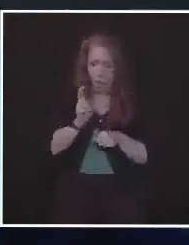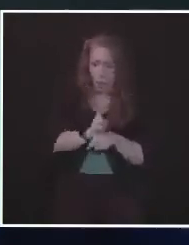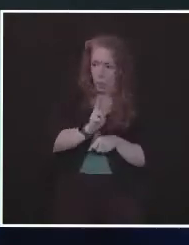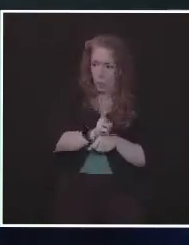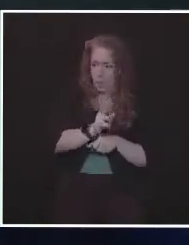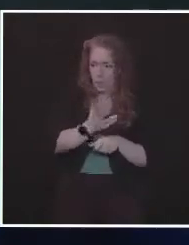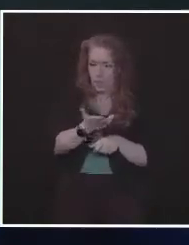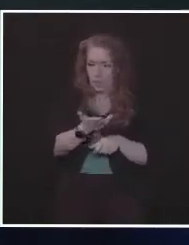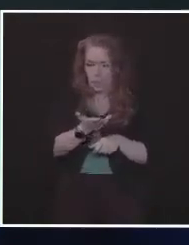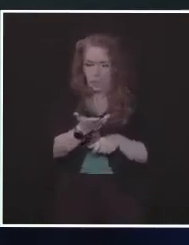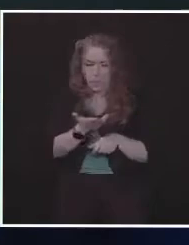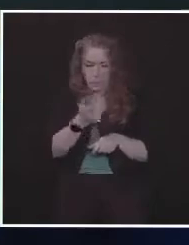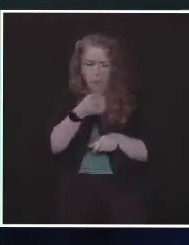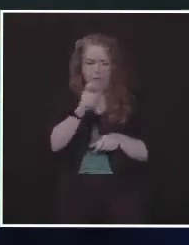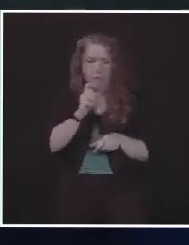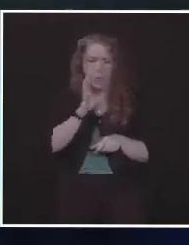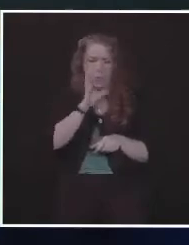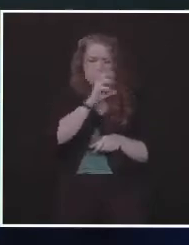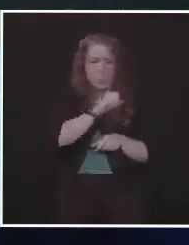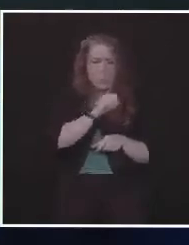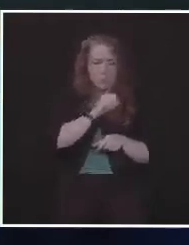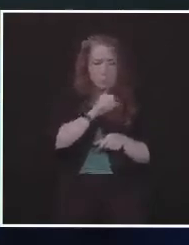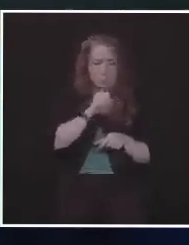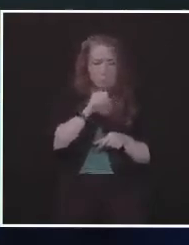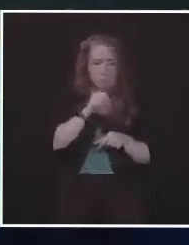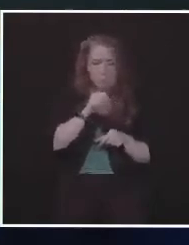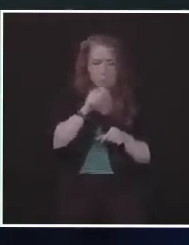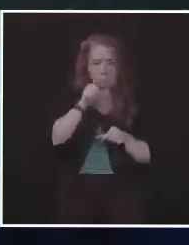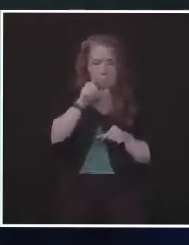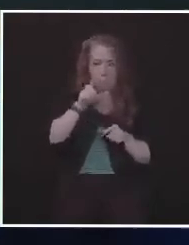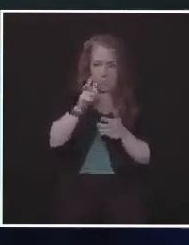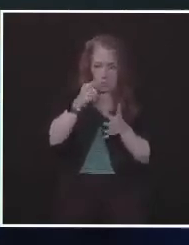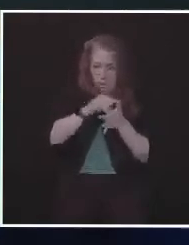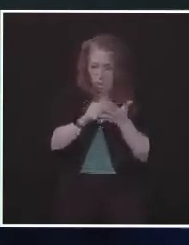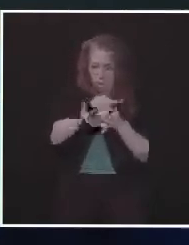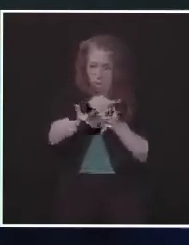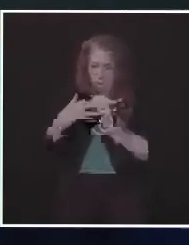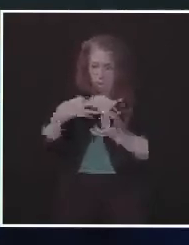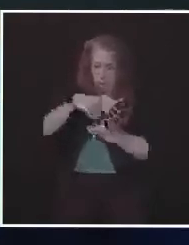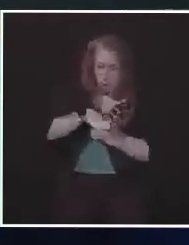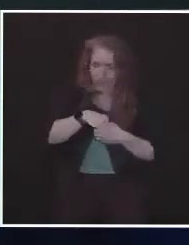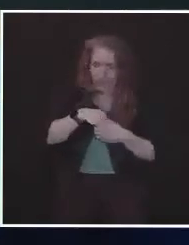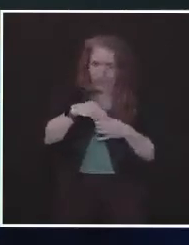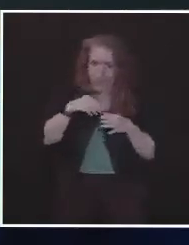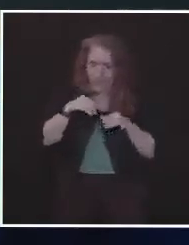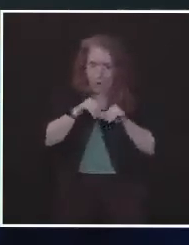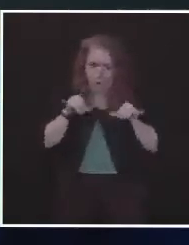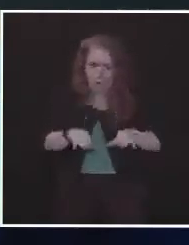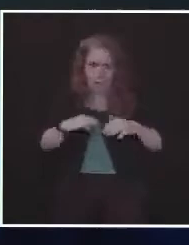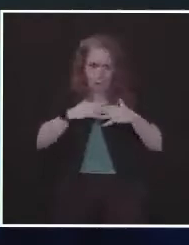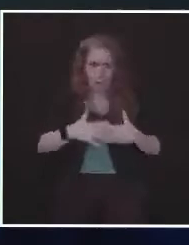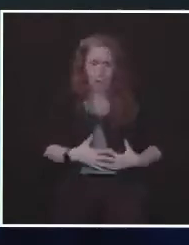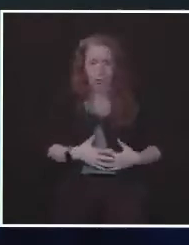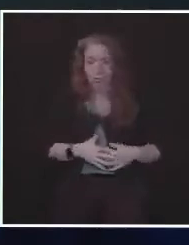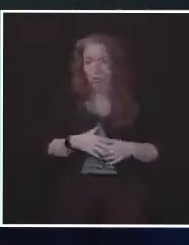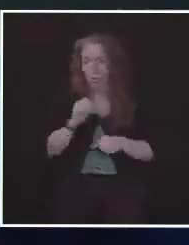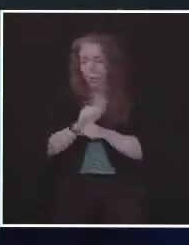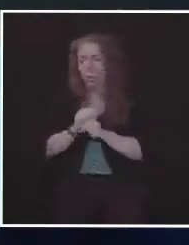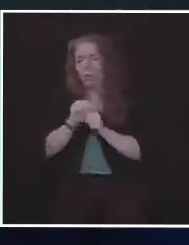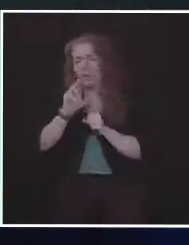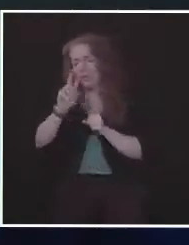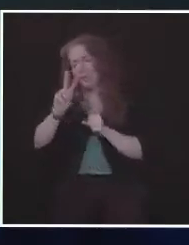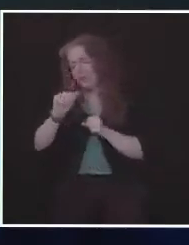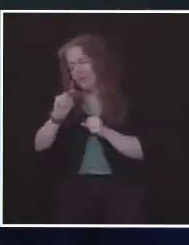embedded in the architecture that you're developing. And obviously, we've been working with Vanessa and her EVA team